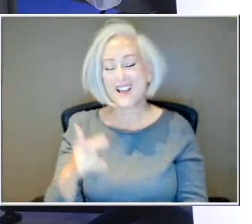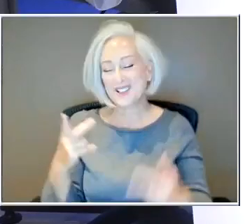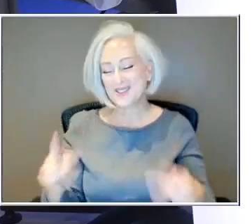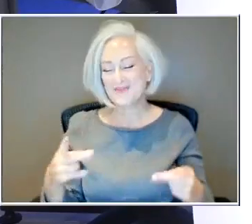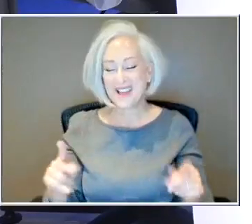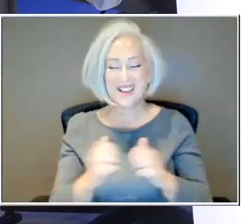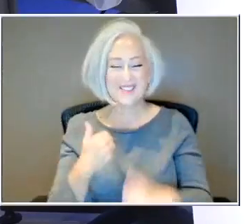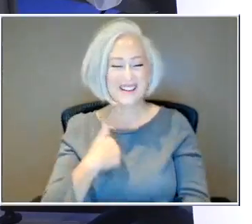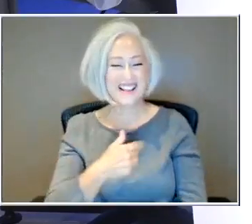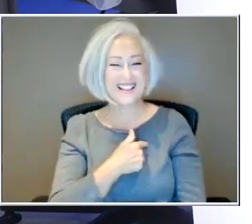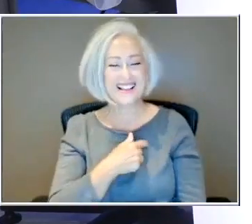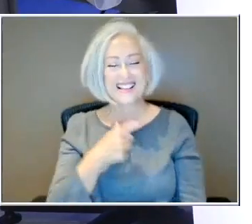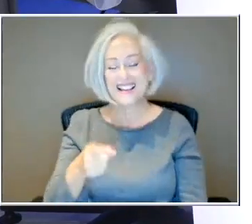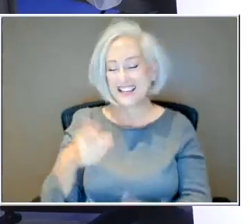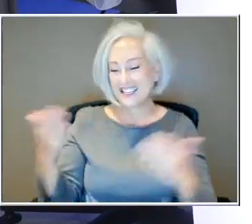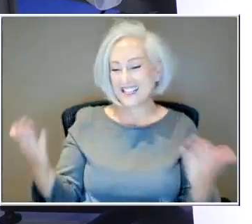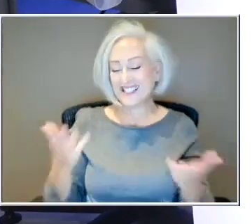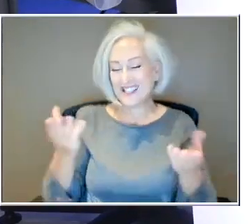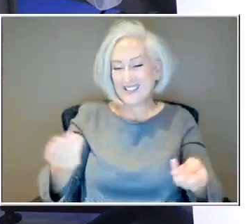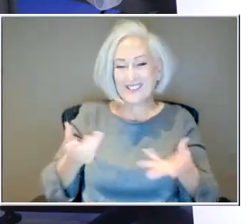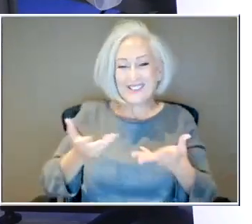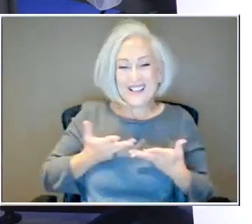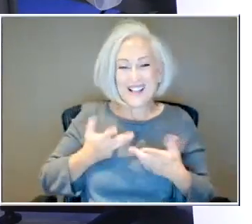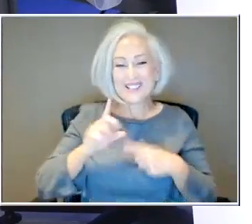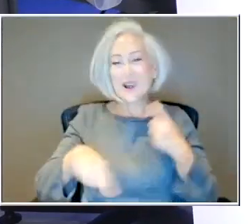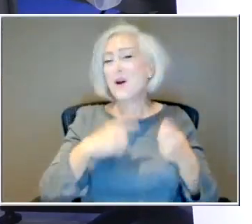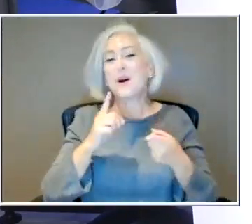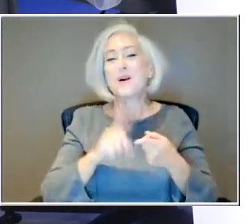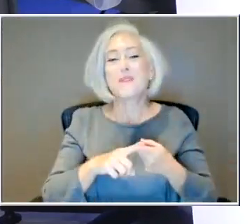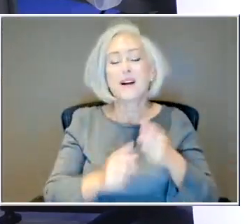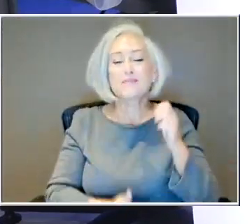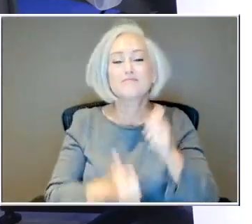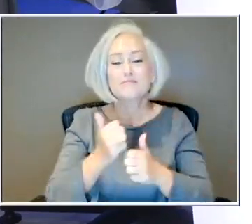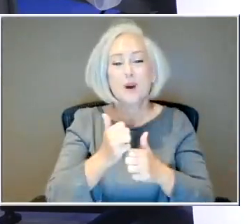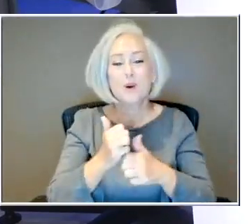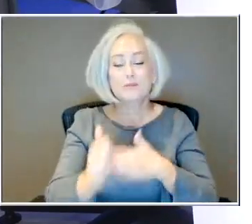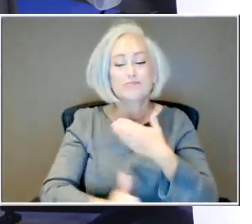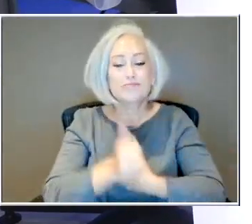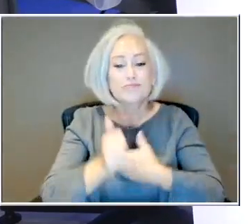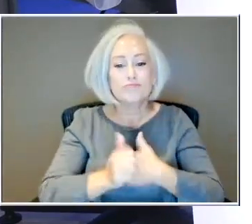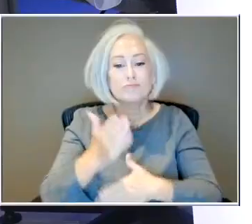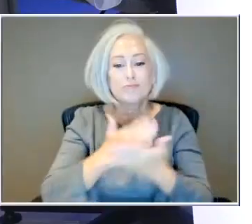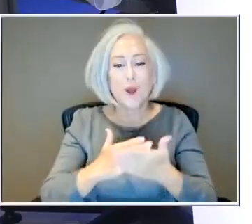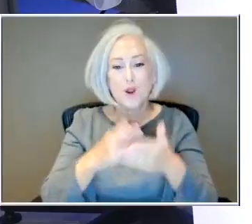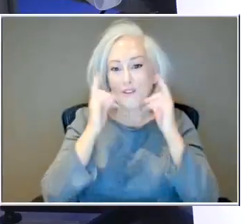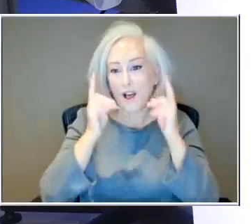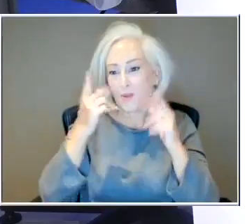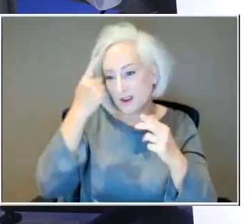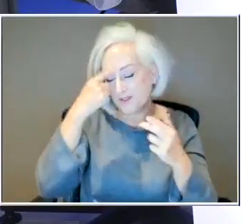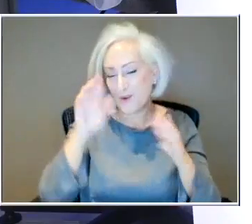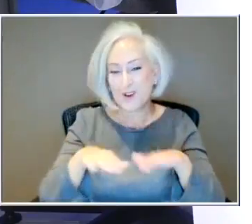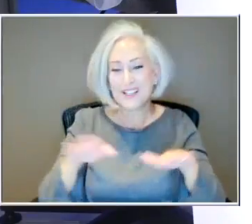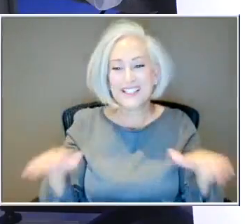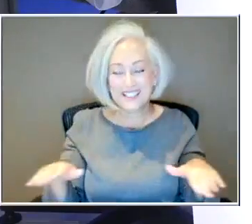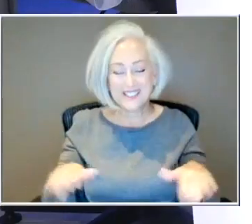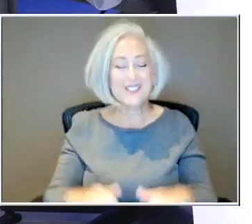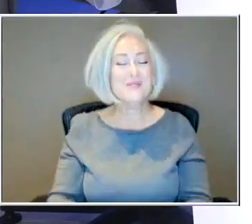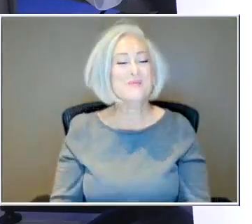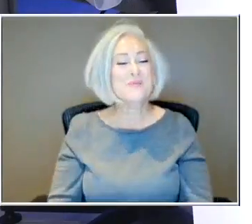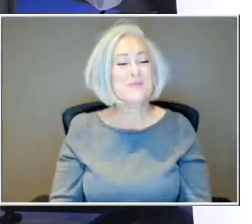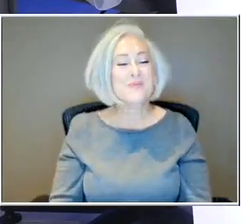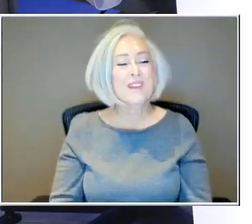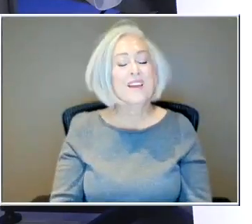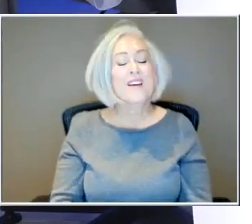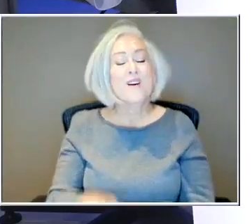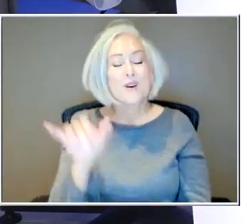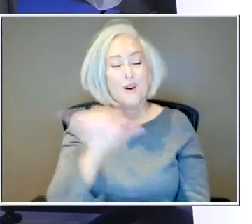here in studio to give us insight with about some of the most dangerous parts of Halloween for kids. So we're going to hear more about that. Pediatric